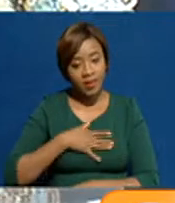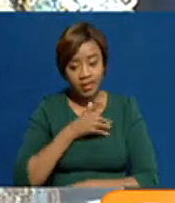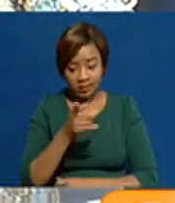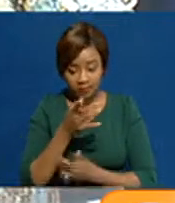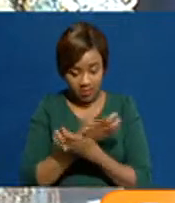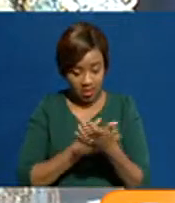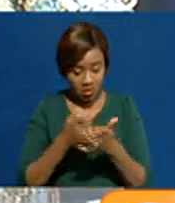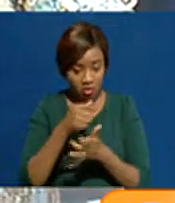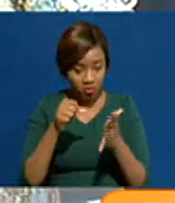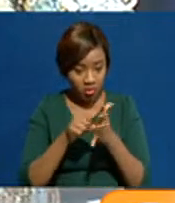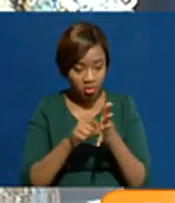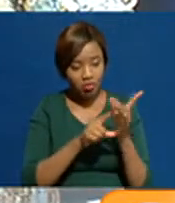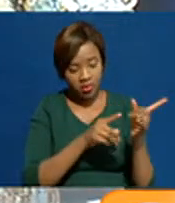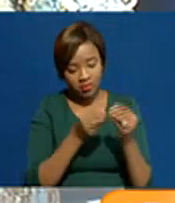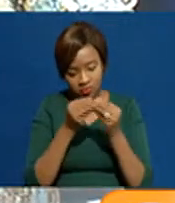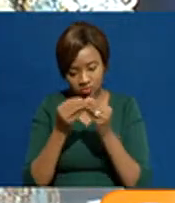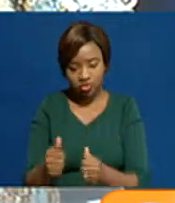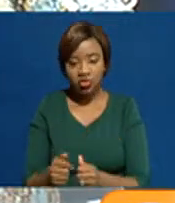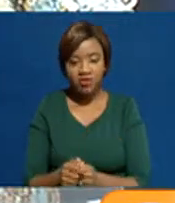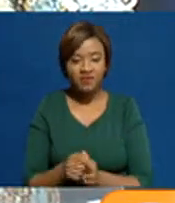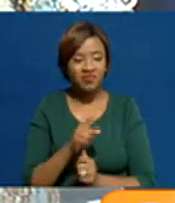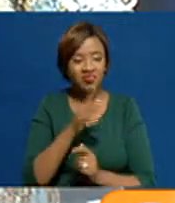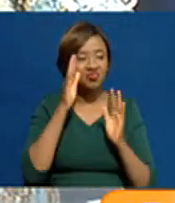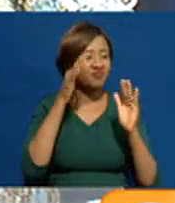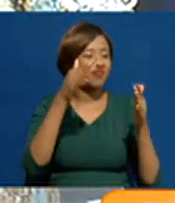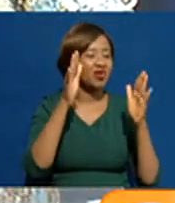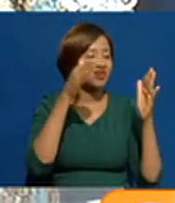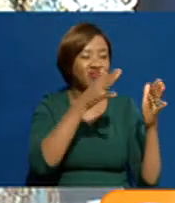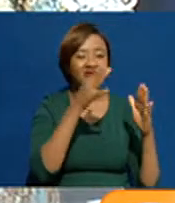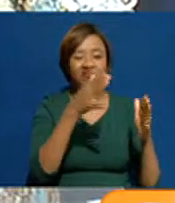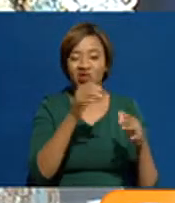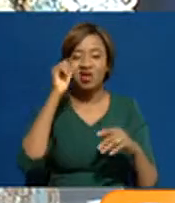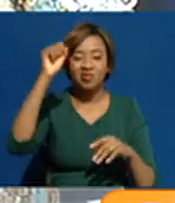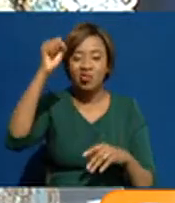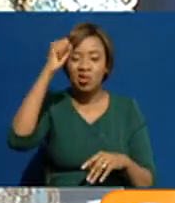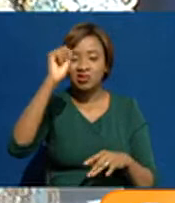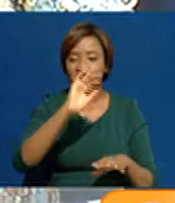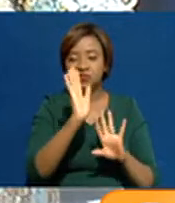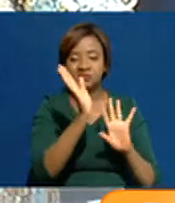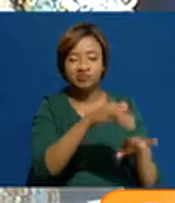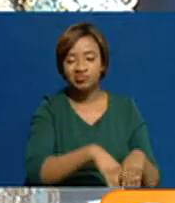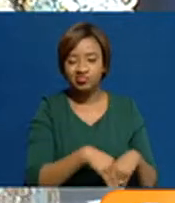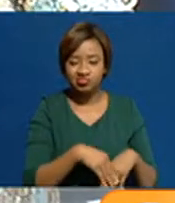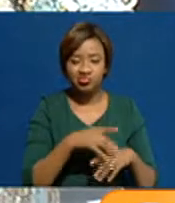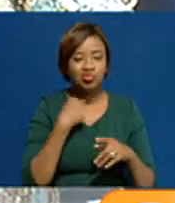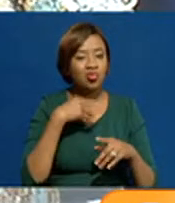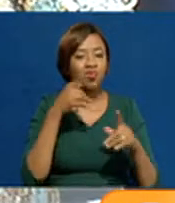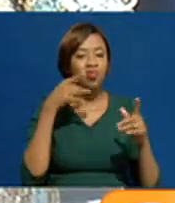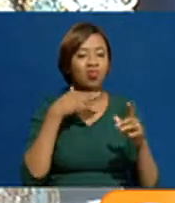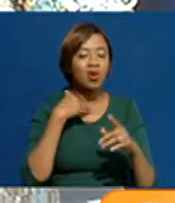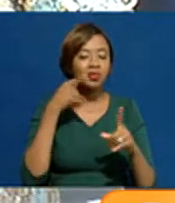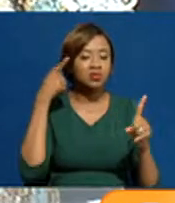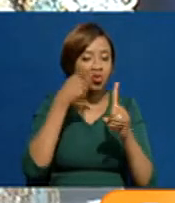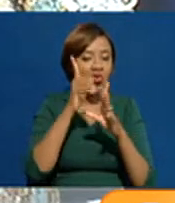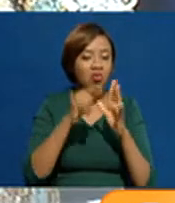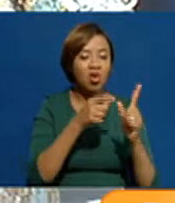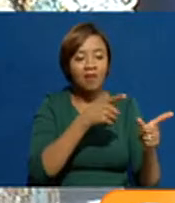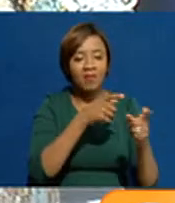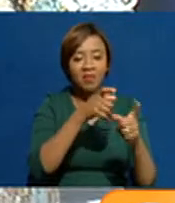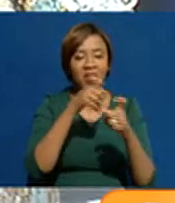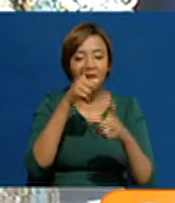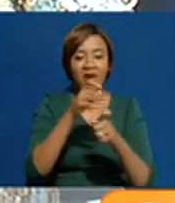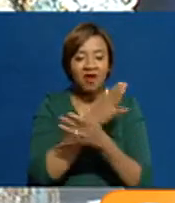rising cost of living instead of focusing on what they termed vindictive politics targeting allies of retired President Uhuru